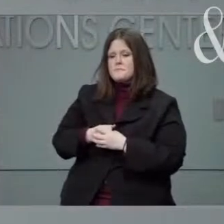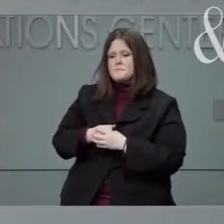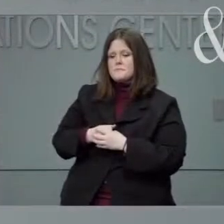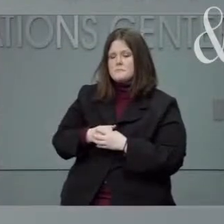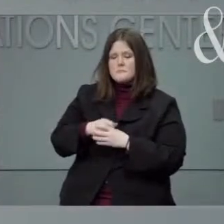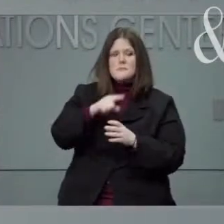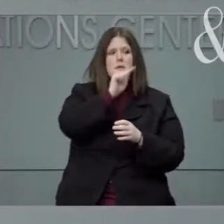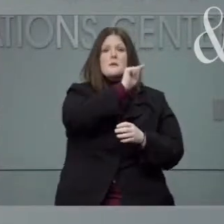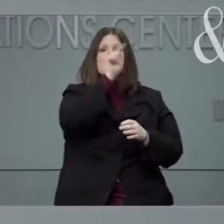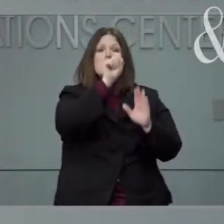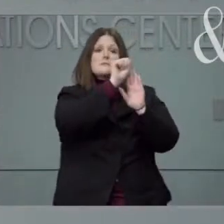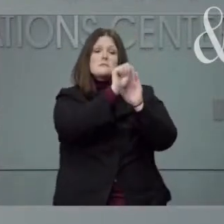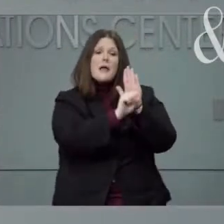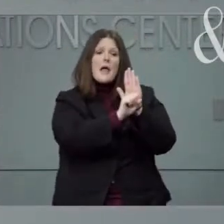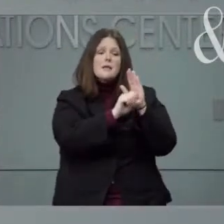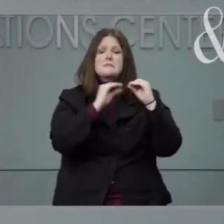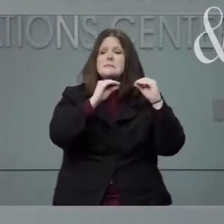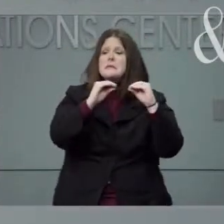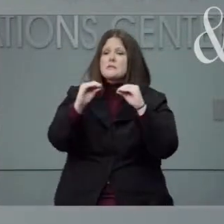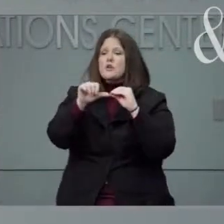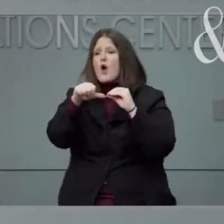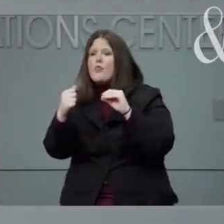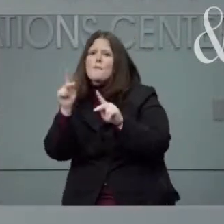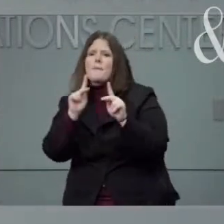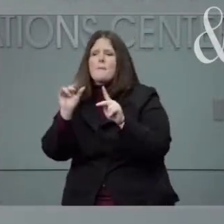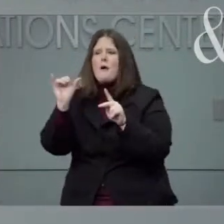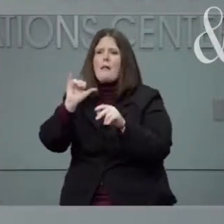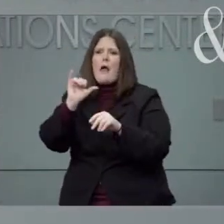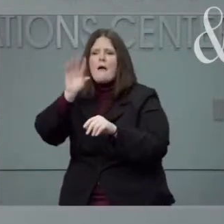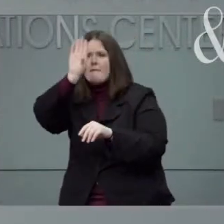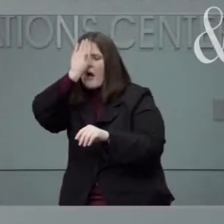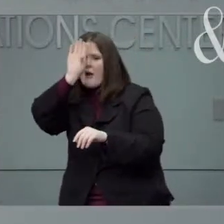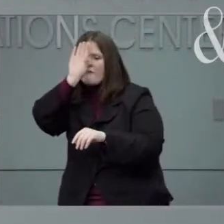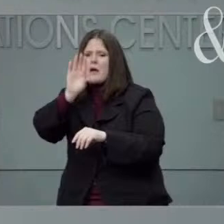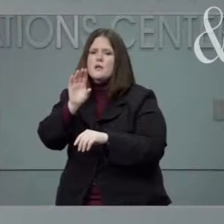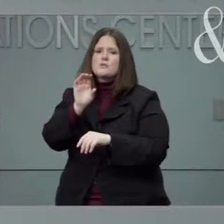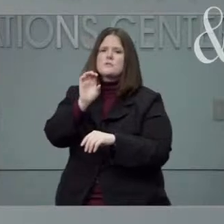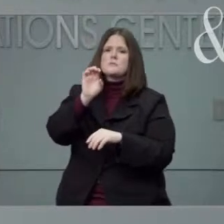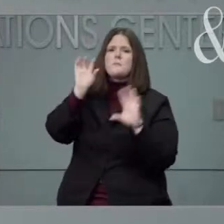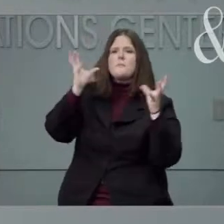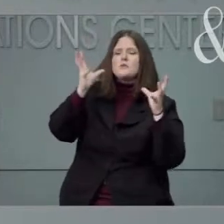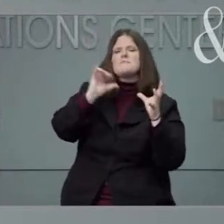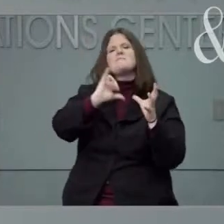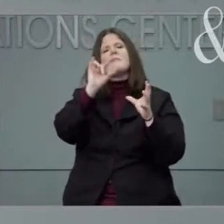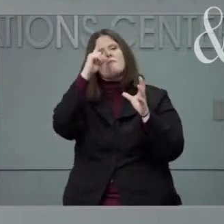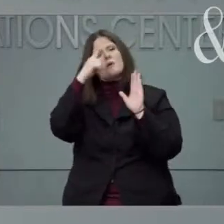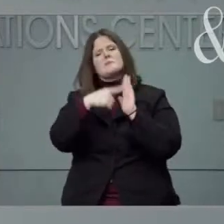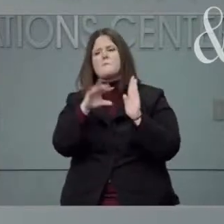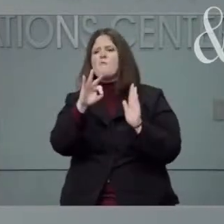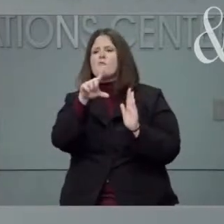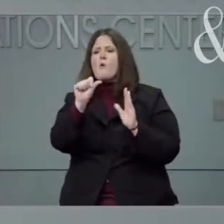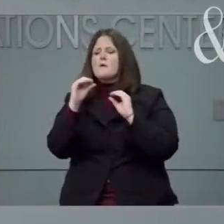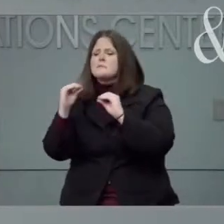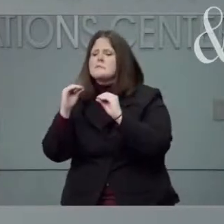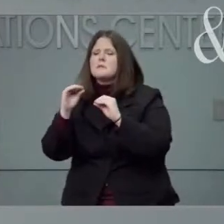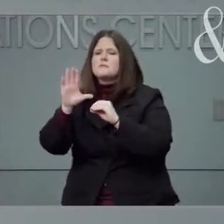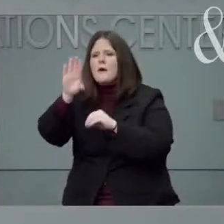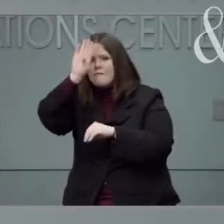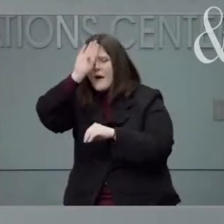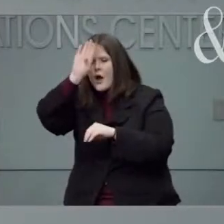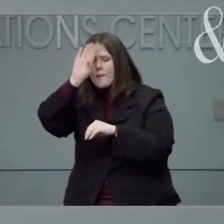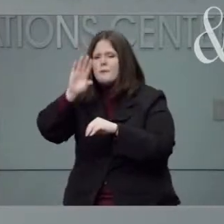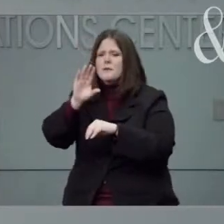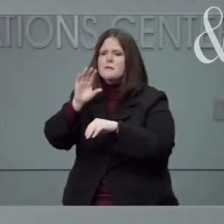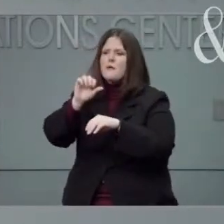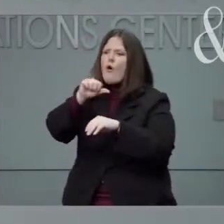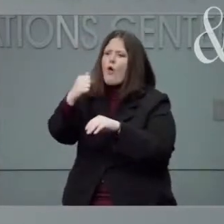COVID vaccine. In Florida, they're training firefighters and EMTs to give the vaccine so that more people can give it out and more people can get it. Is that